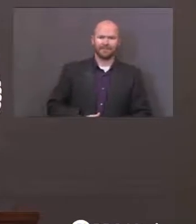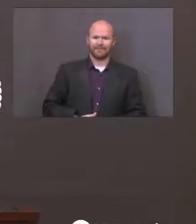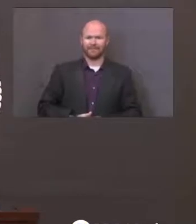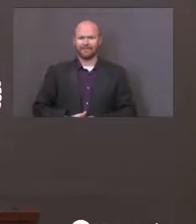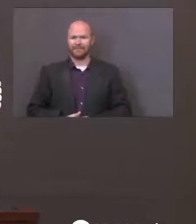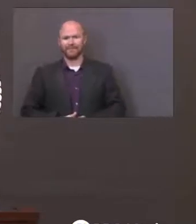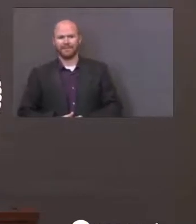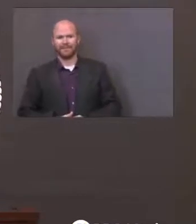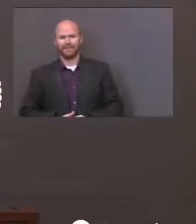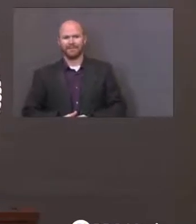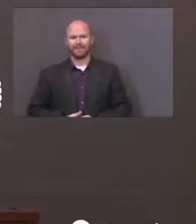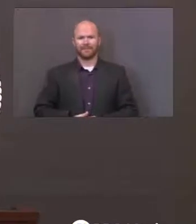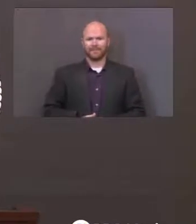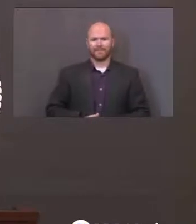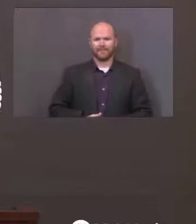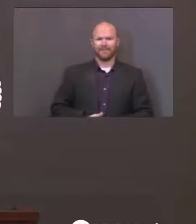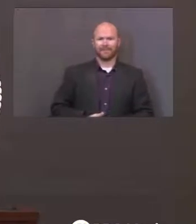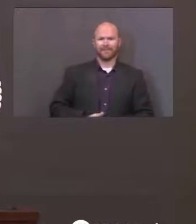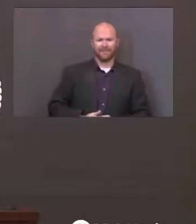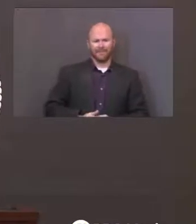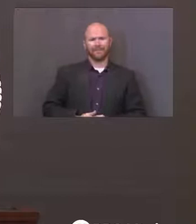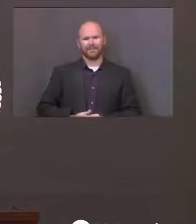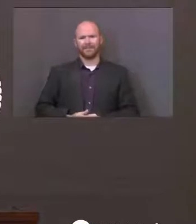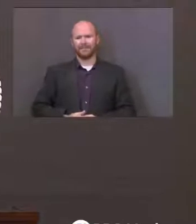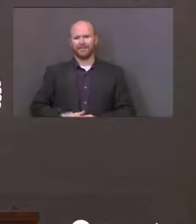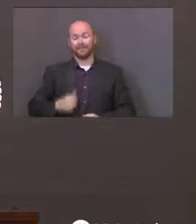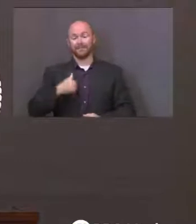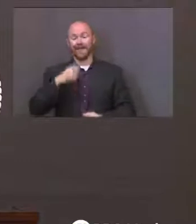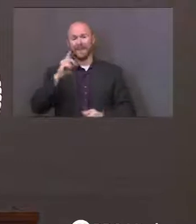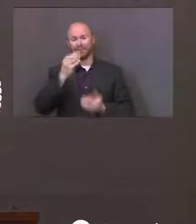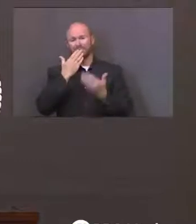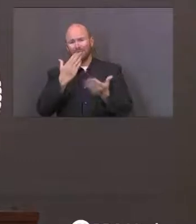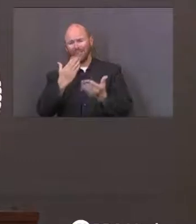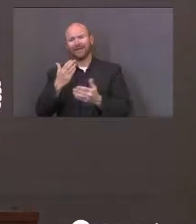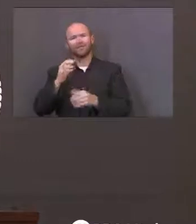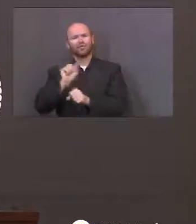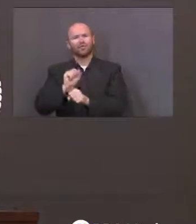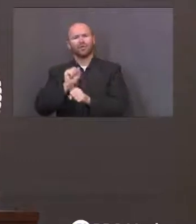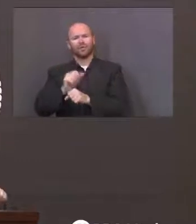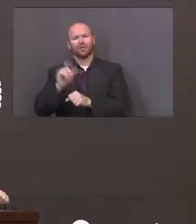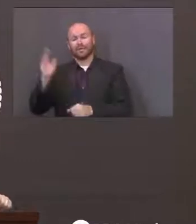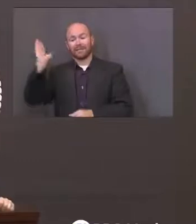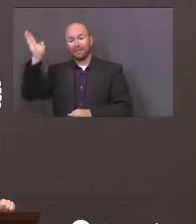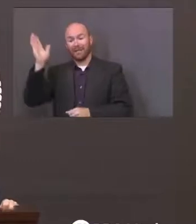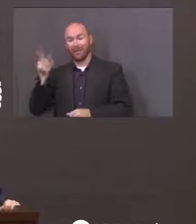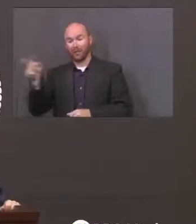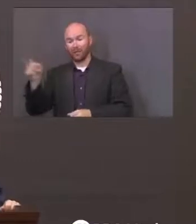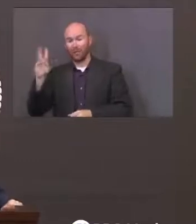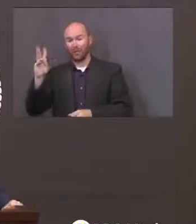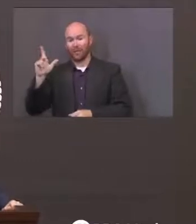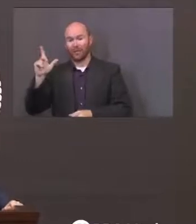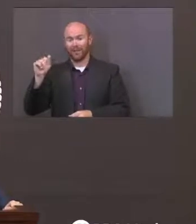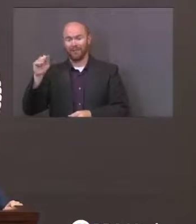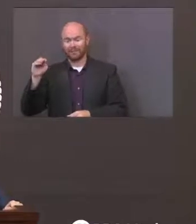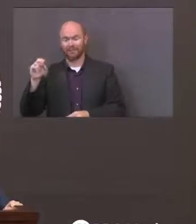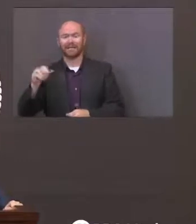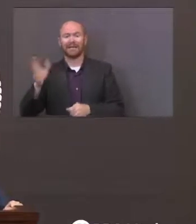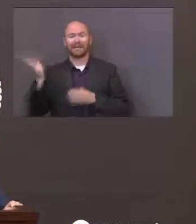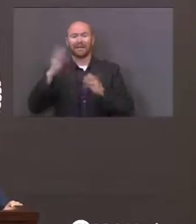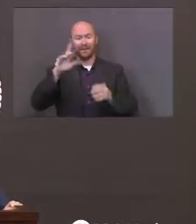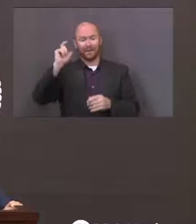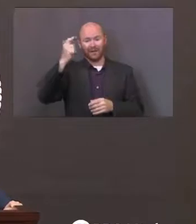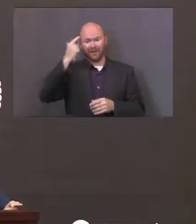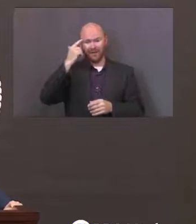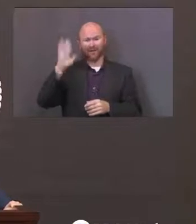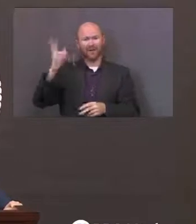Thank you, and appreciate the great work that both the governor and the speaker have done. And as we work together, I think that is one of the